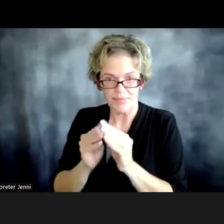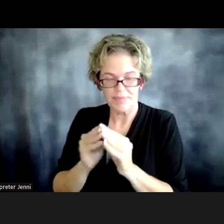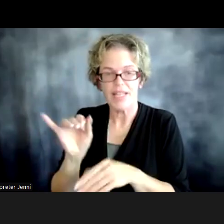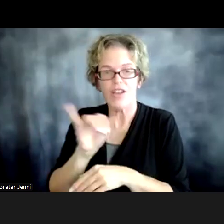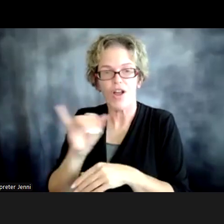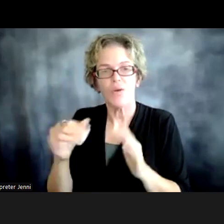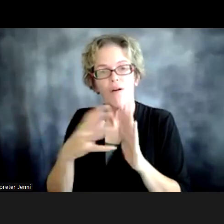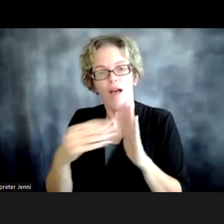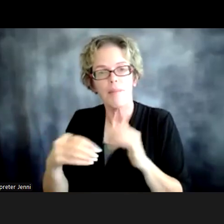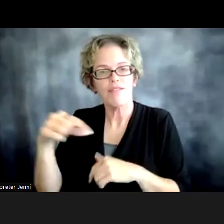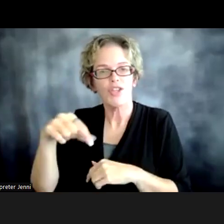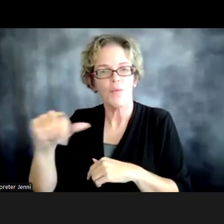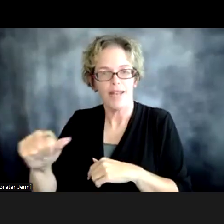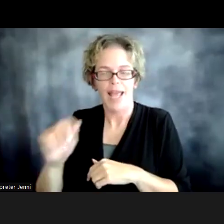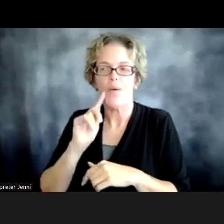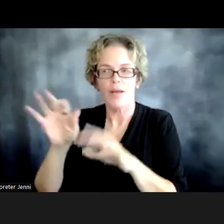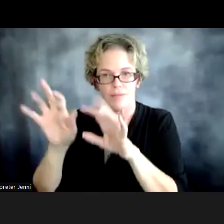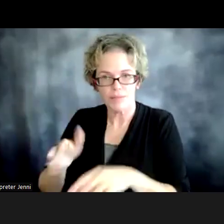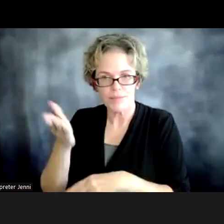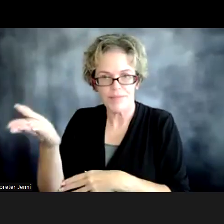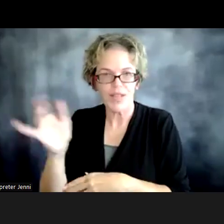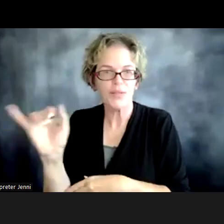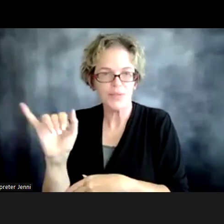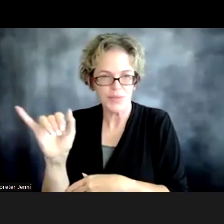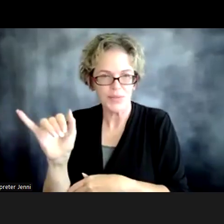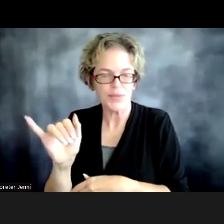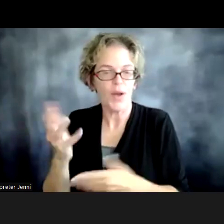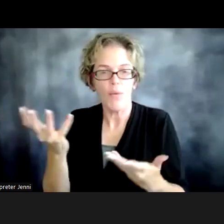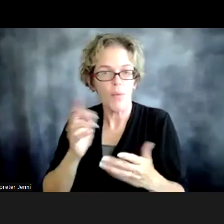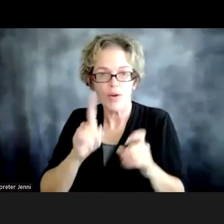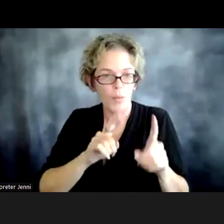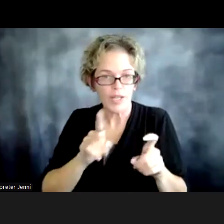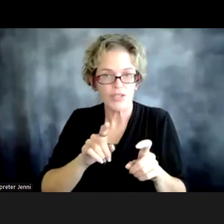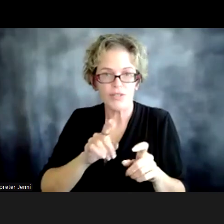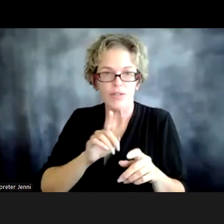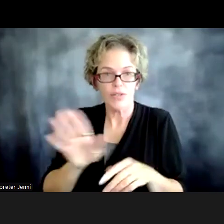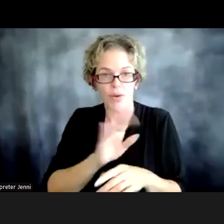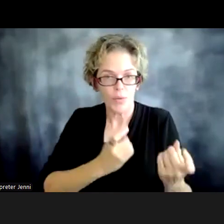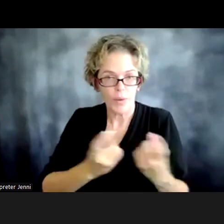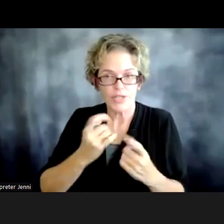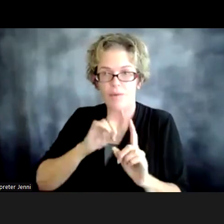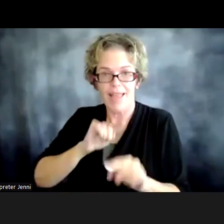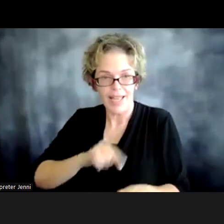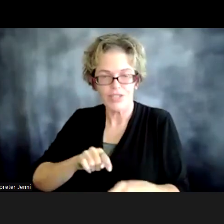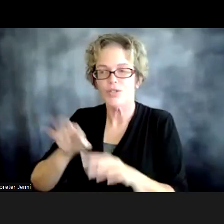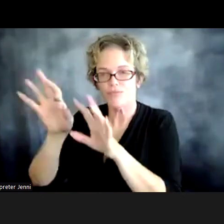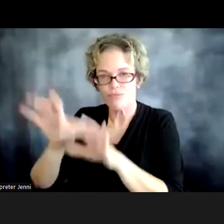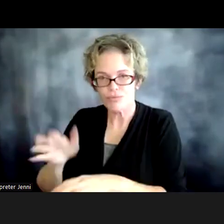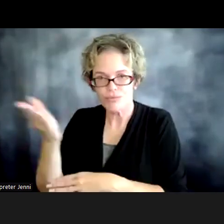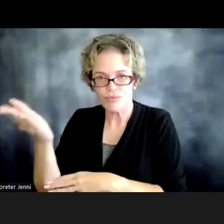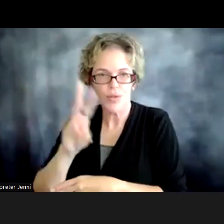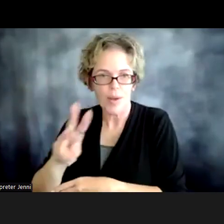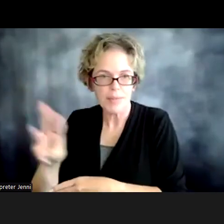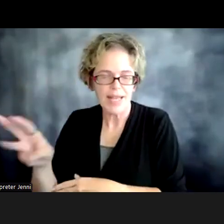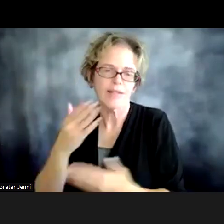of the Q&A here. So the questions and what we answered. And really just want to take a moment to appreciate everybody